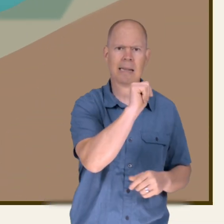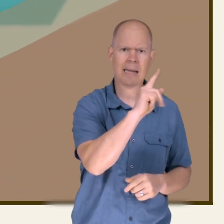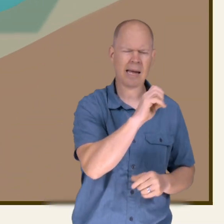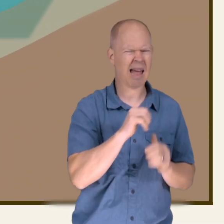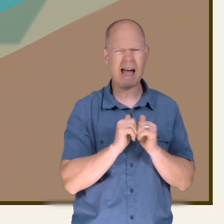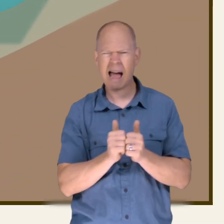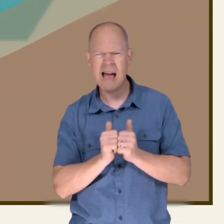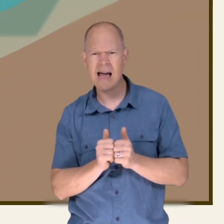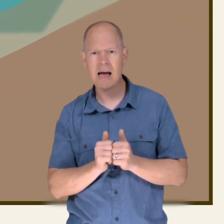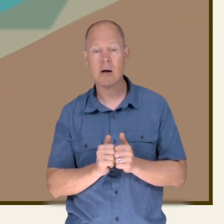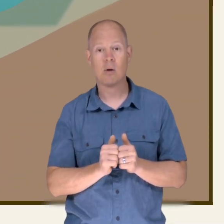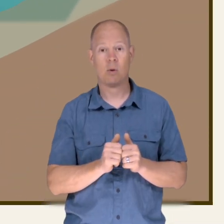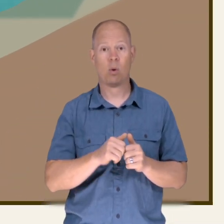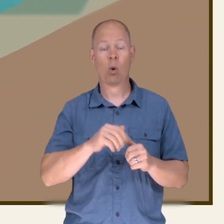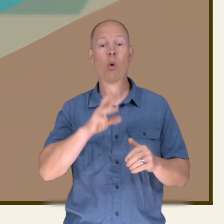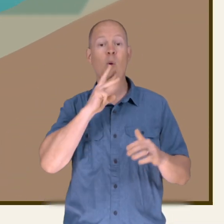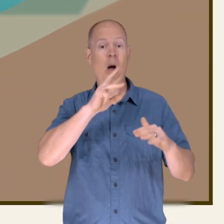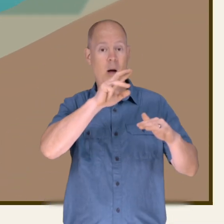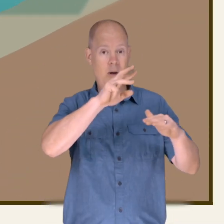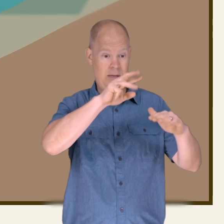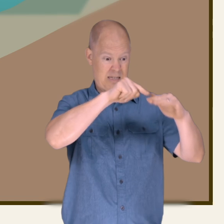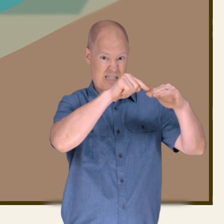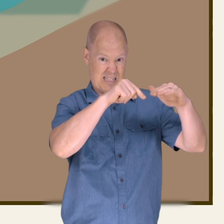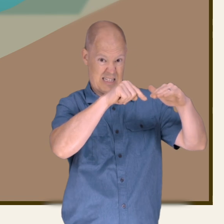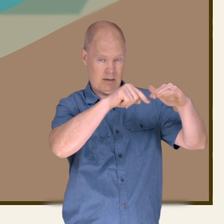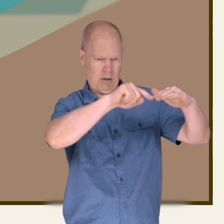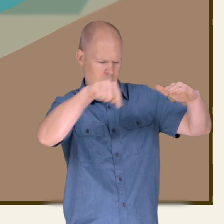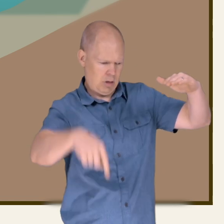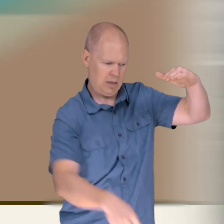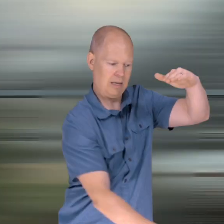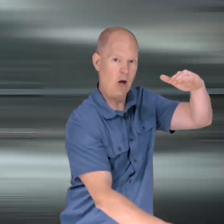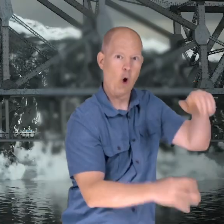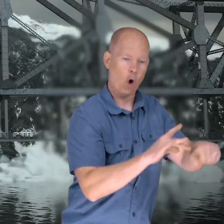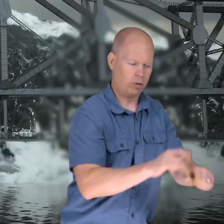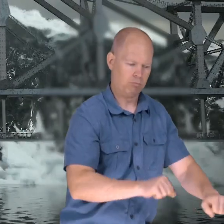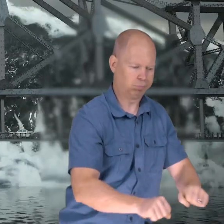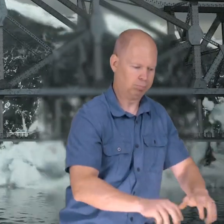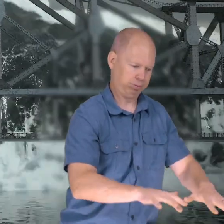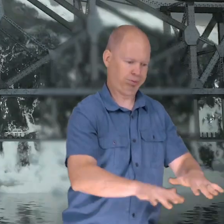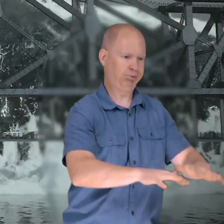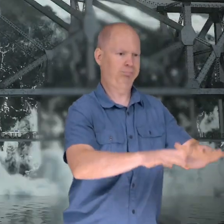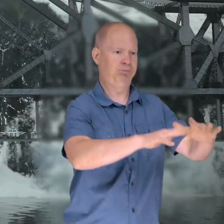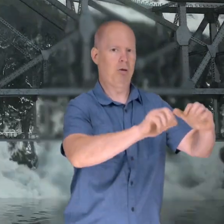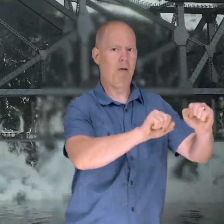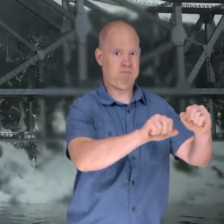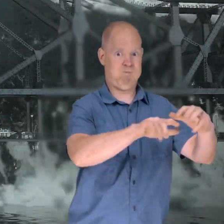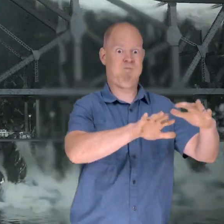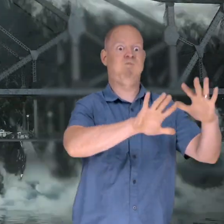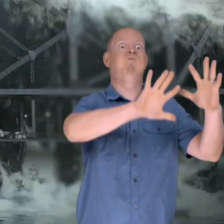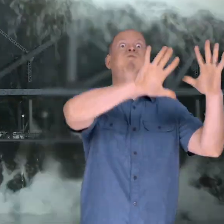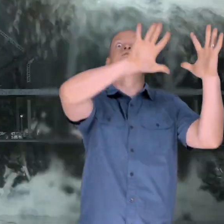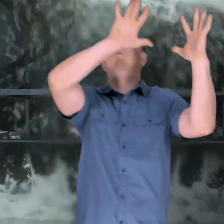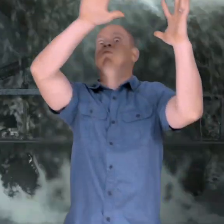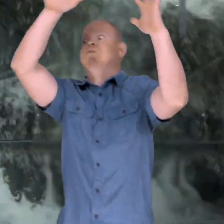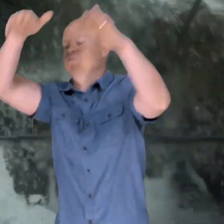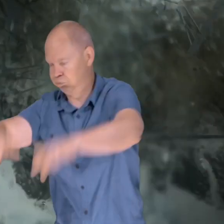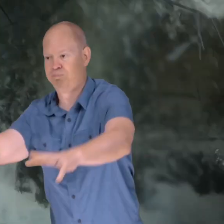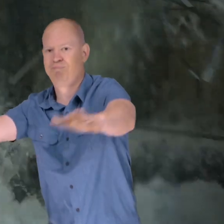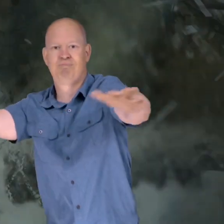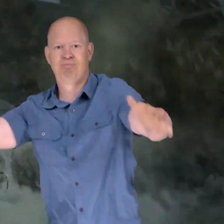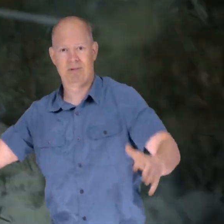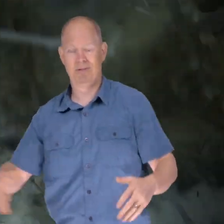underwater earthquakes. The vibrations cause a disruption in the water, which causes the huge wave.